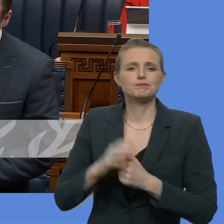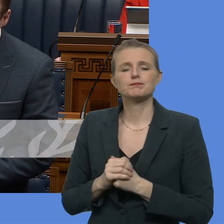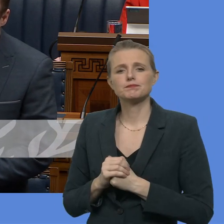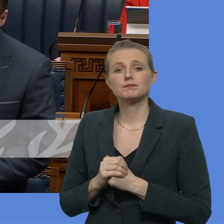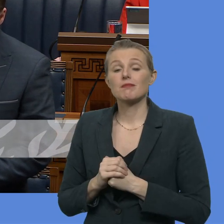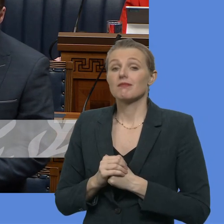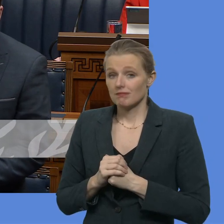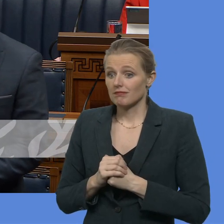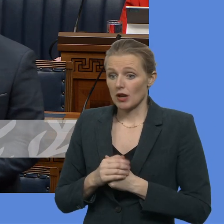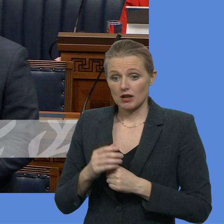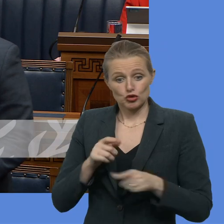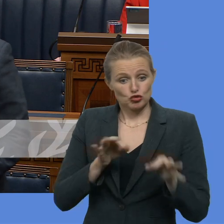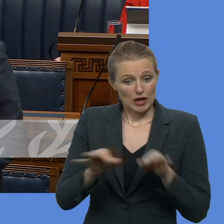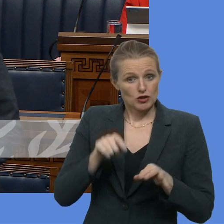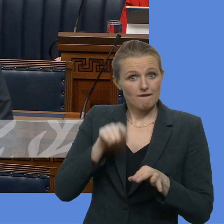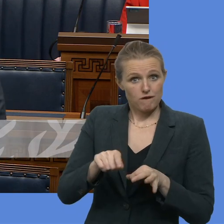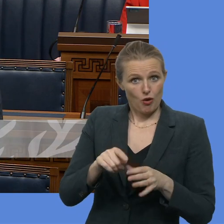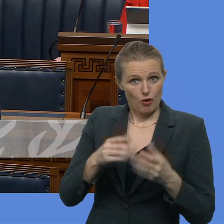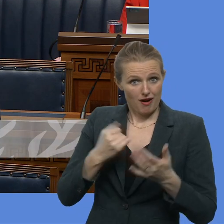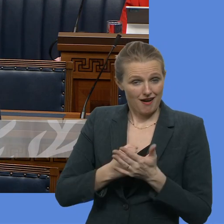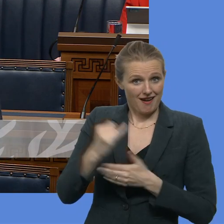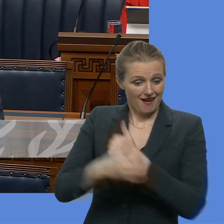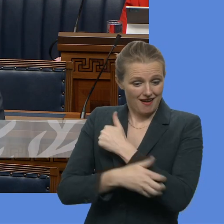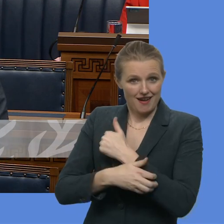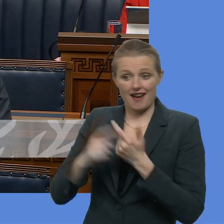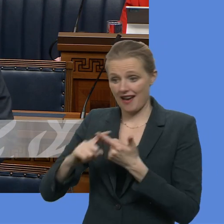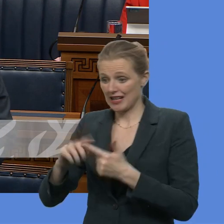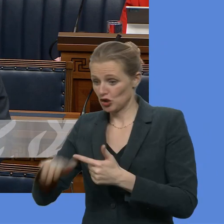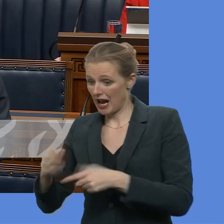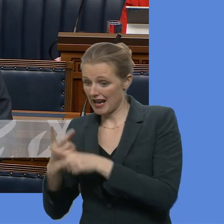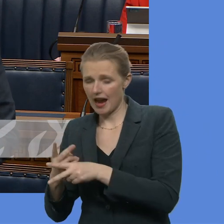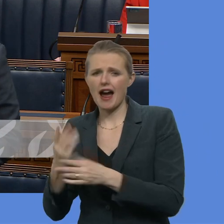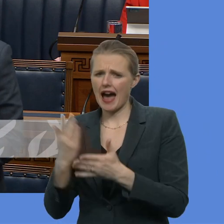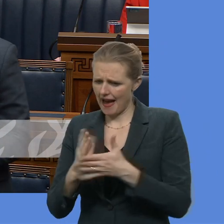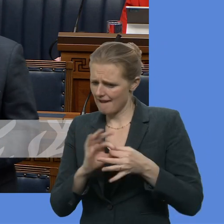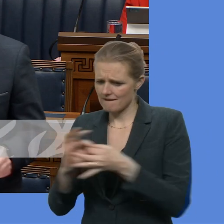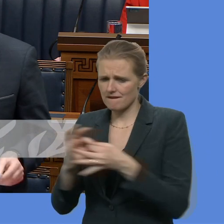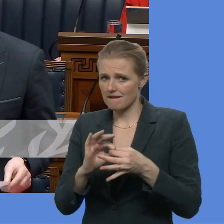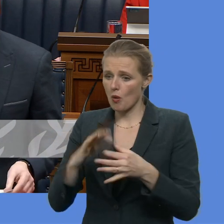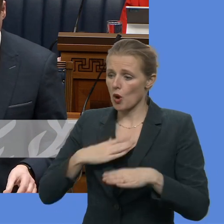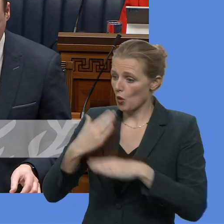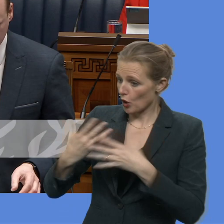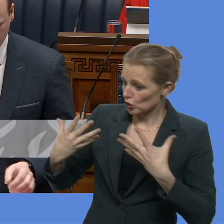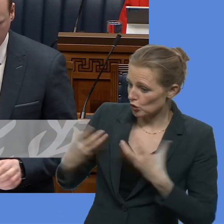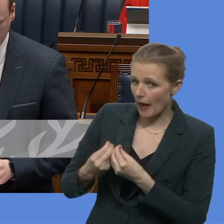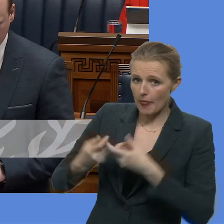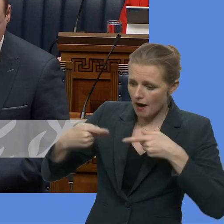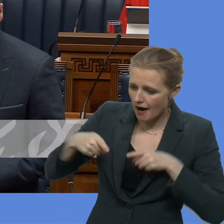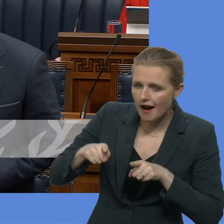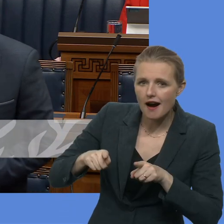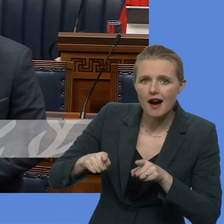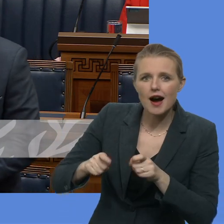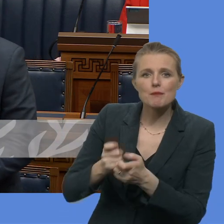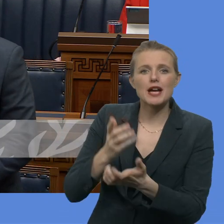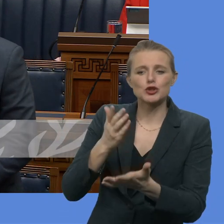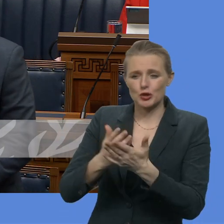links between the two strategies. I and my executive colleagues will seek to ensure alignment of approach between the strategies in addressing the